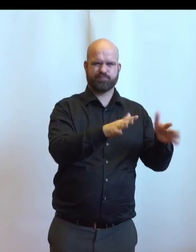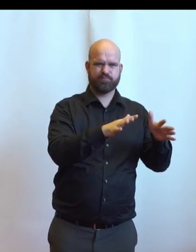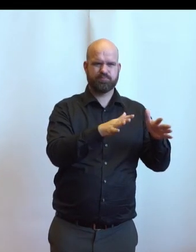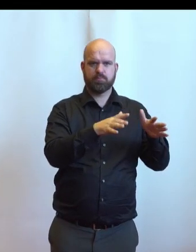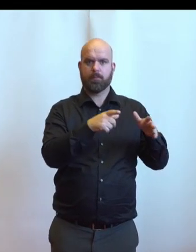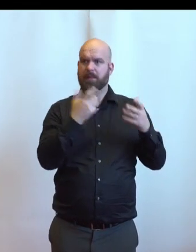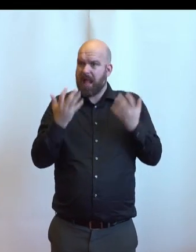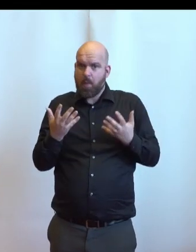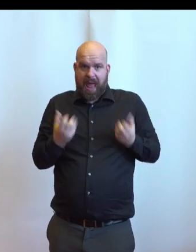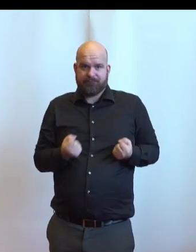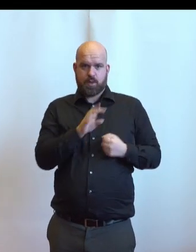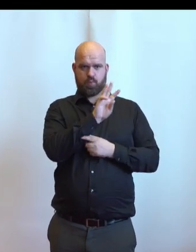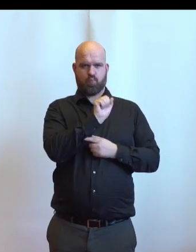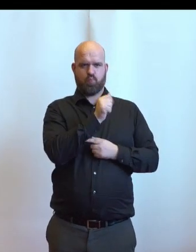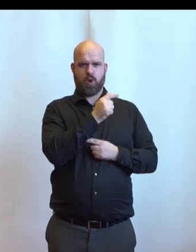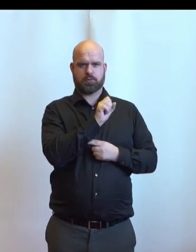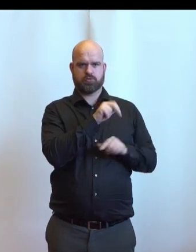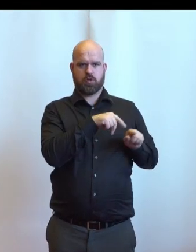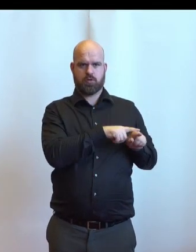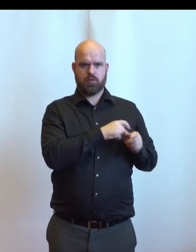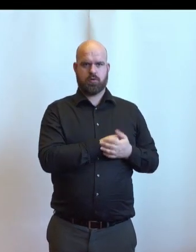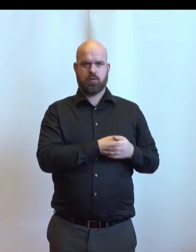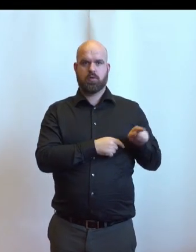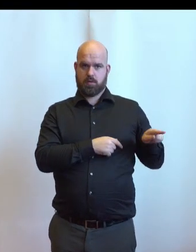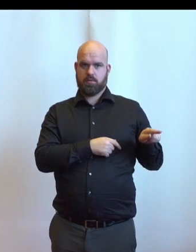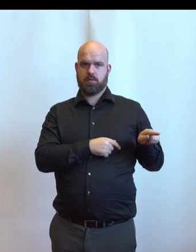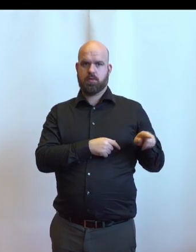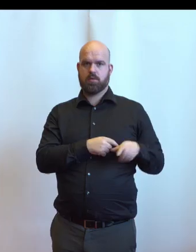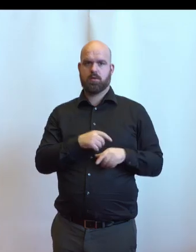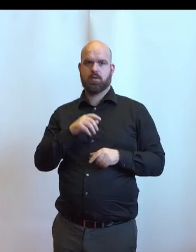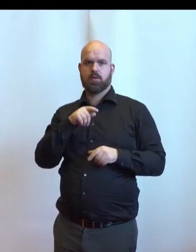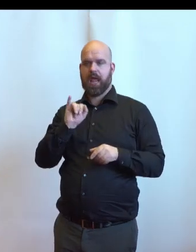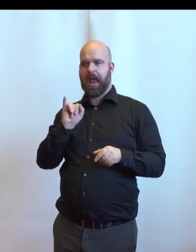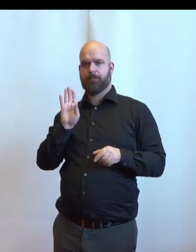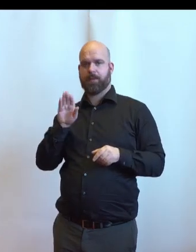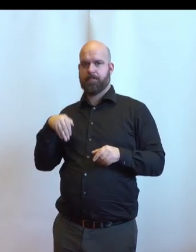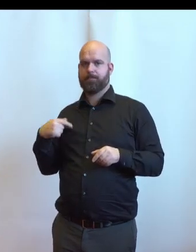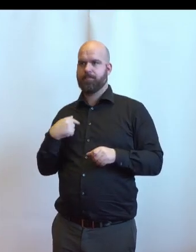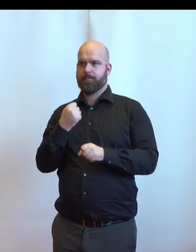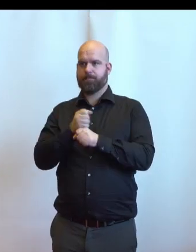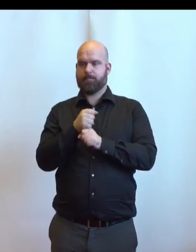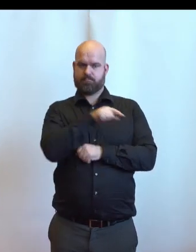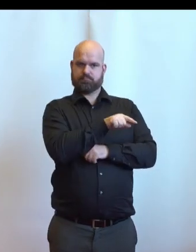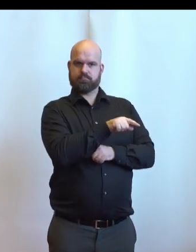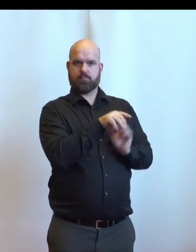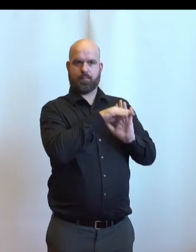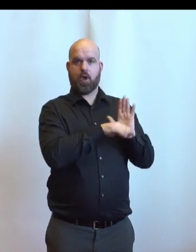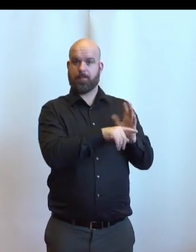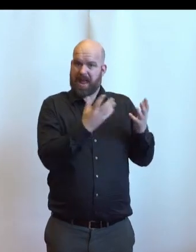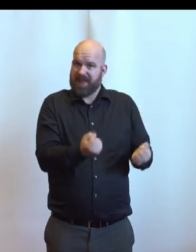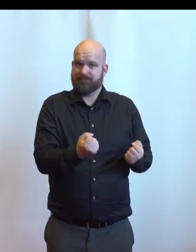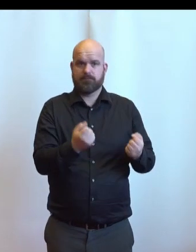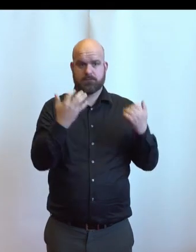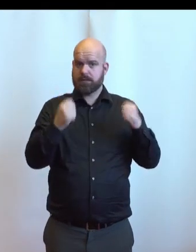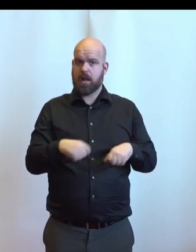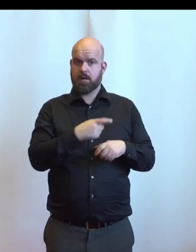the accessibility team in the research team in IBM. And it's quite useful. It's been tested by people on the spectrum internally. And